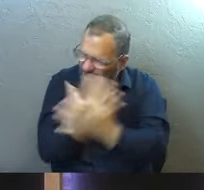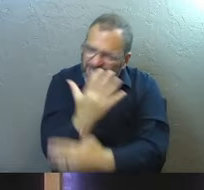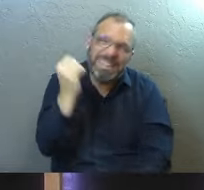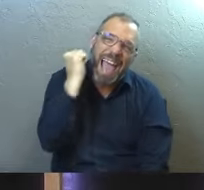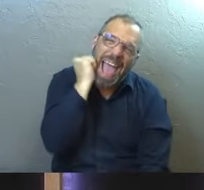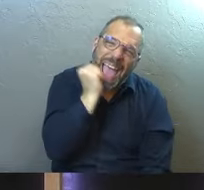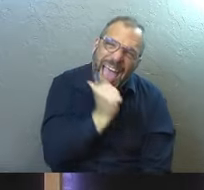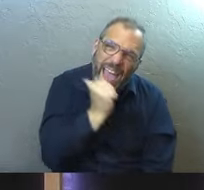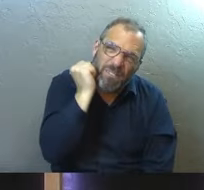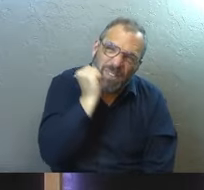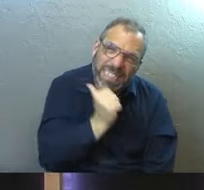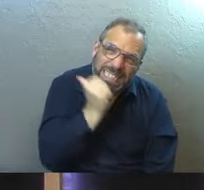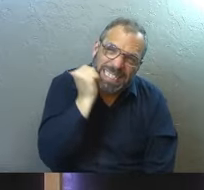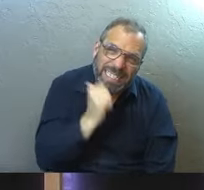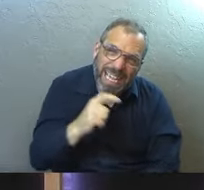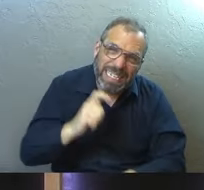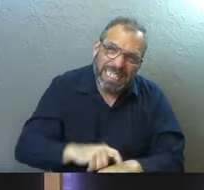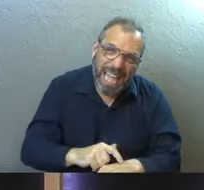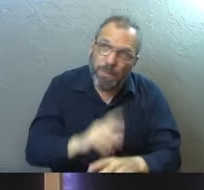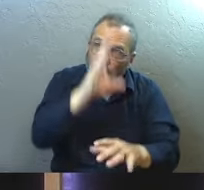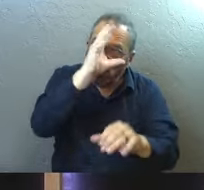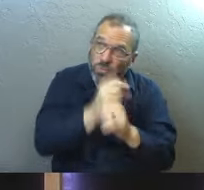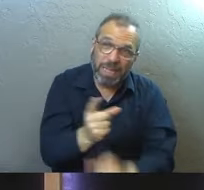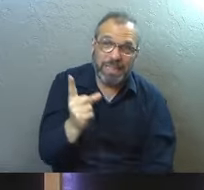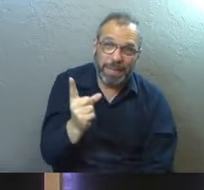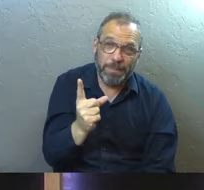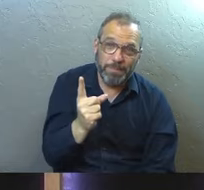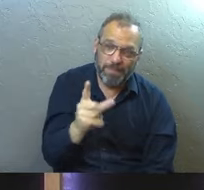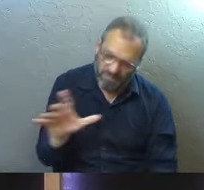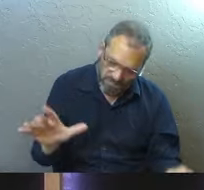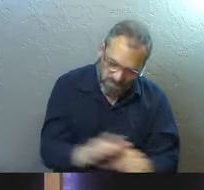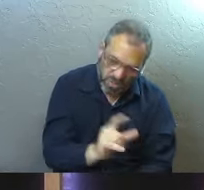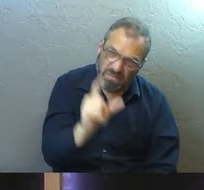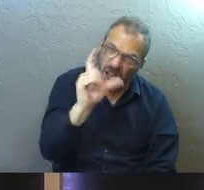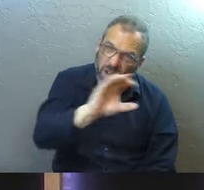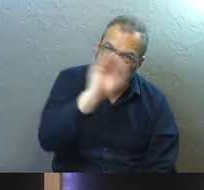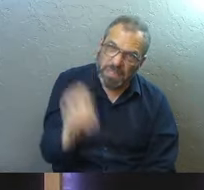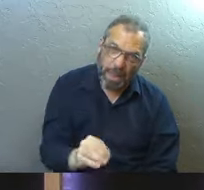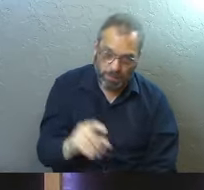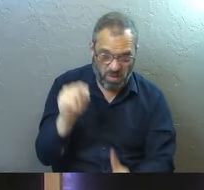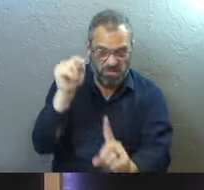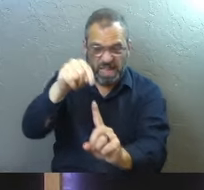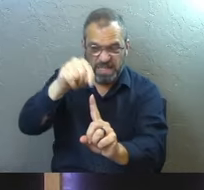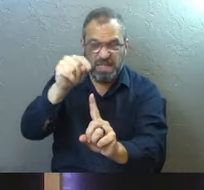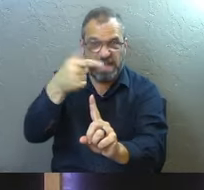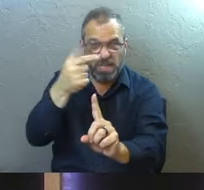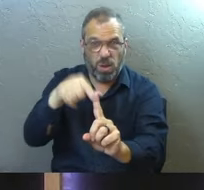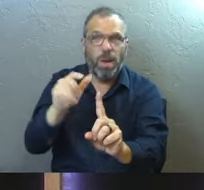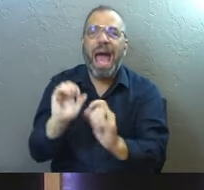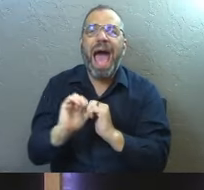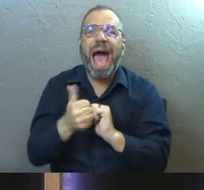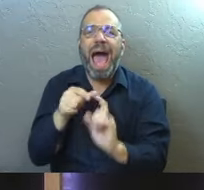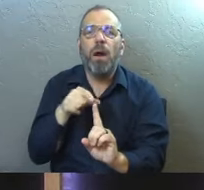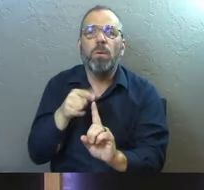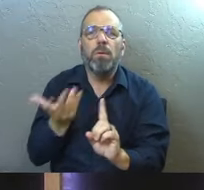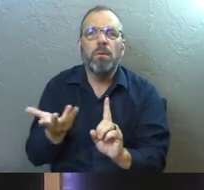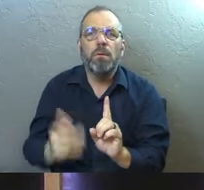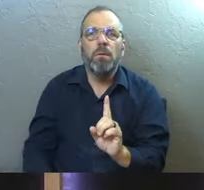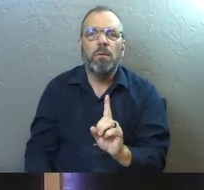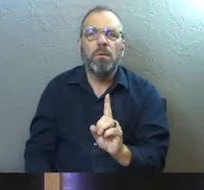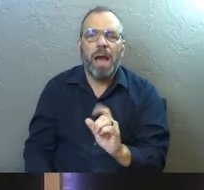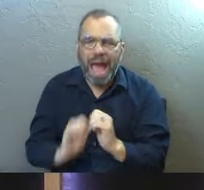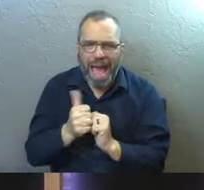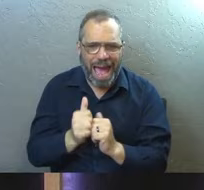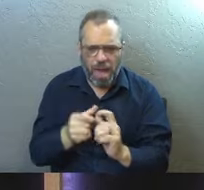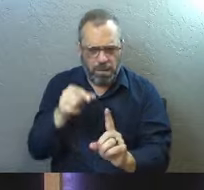day. In every single moment, God wants us to trust him fully. That's the goal. So how do we do it? Right? That's